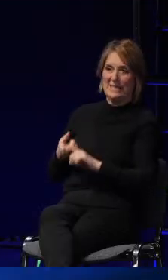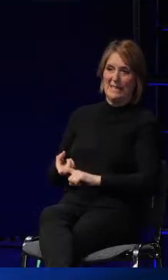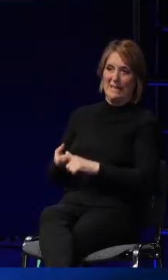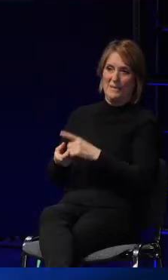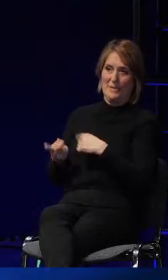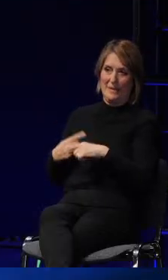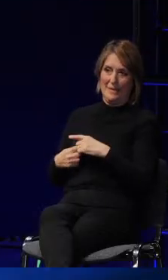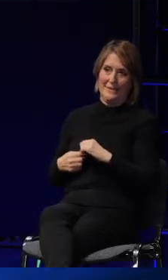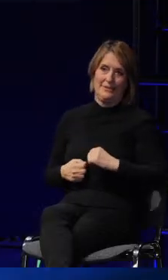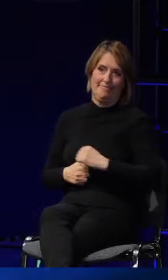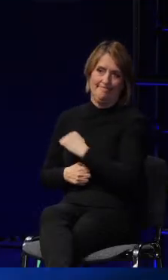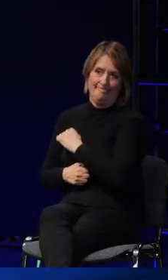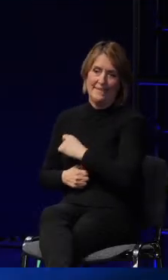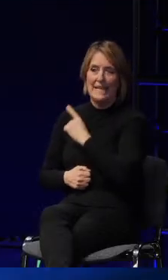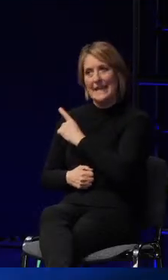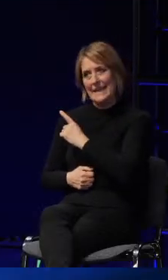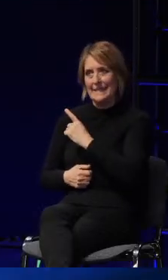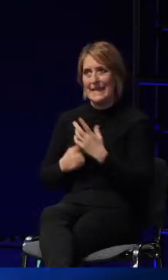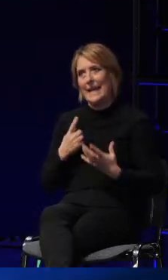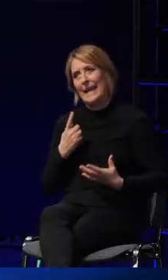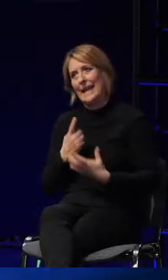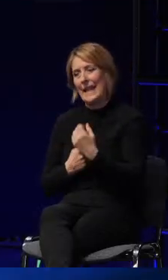apologize for that. He's collecting another award.